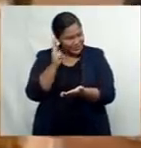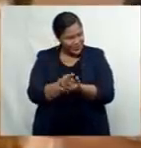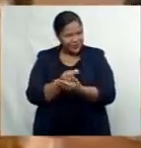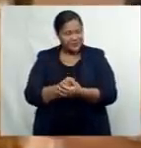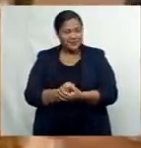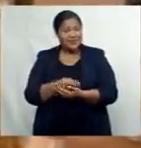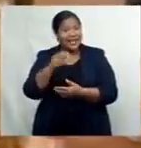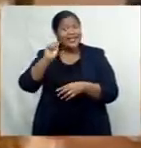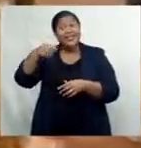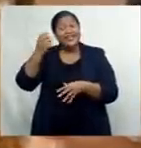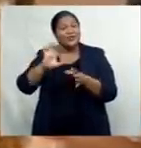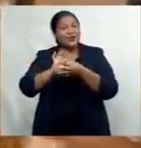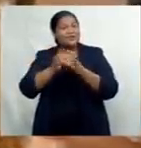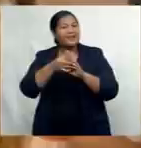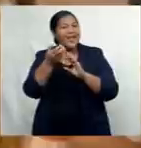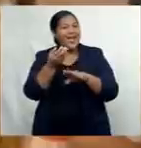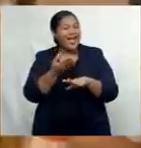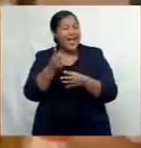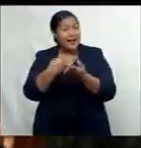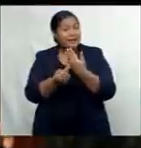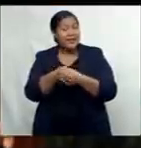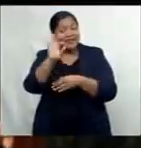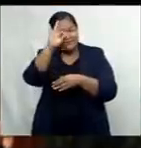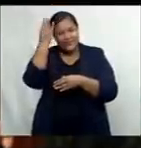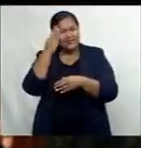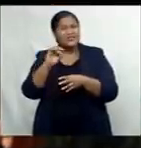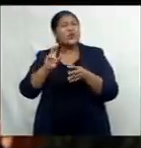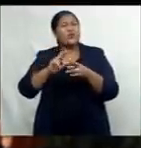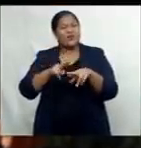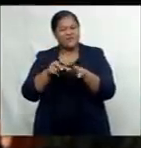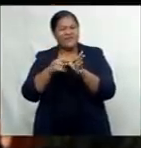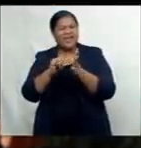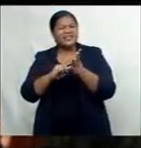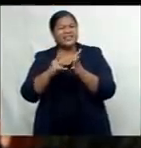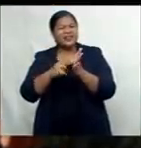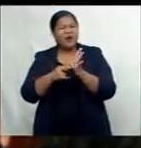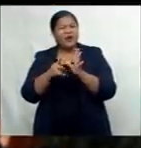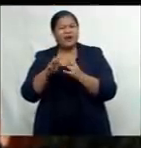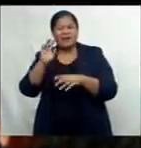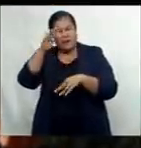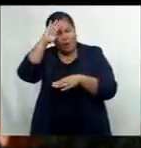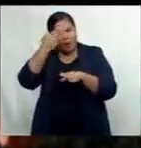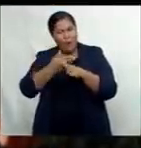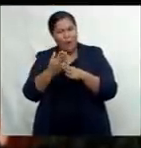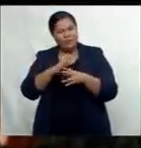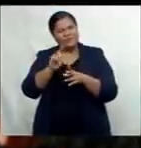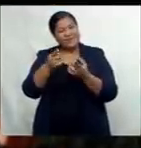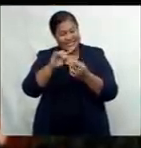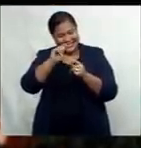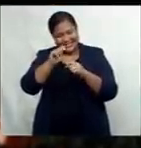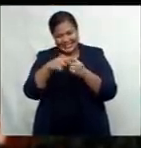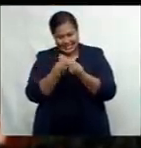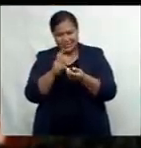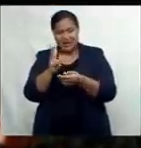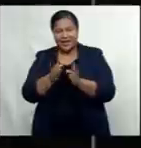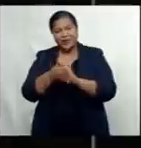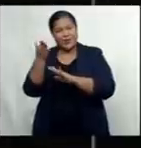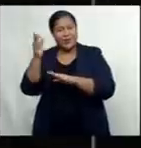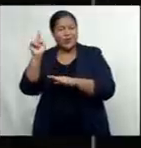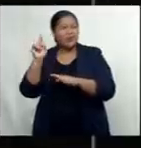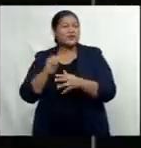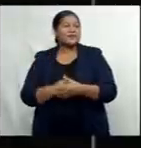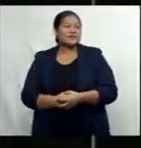in France, and Fesanok hopes to take more Team Fiji athletes in 2024. Venina Rakautonga, FBC